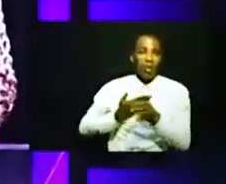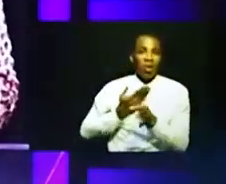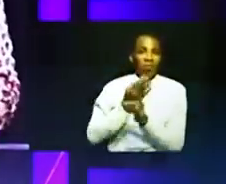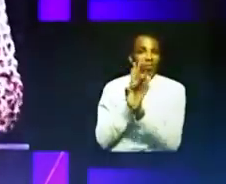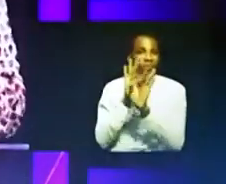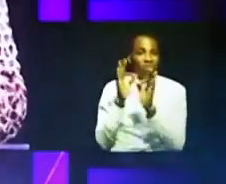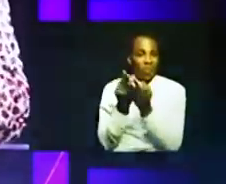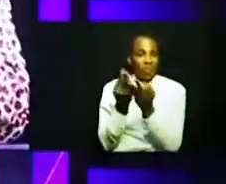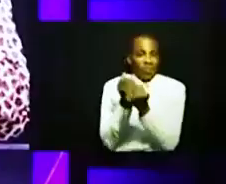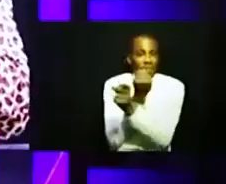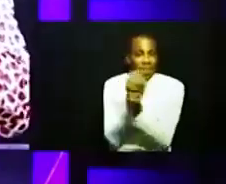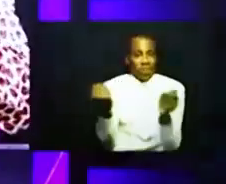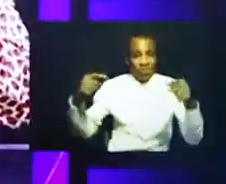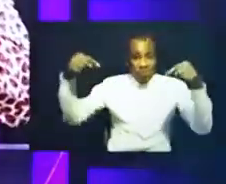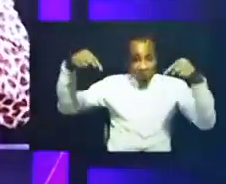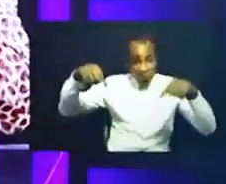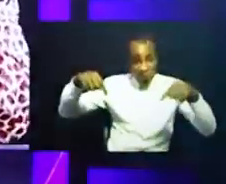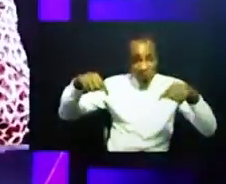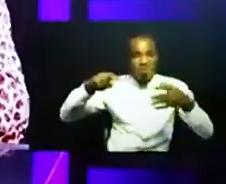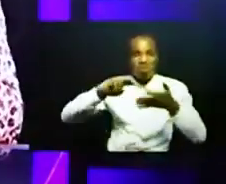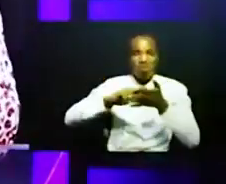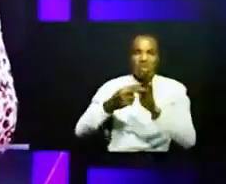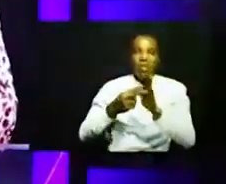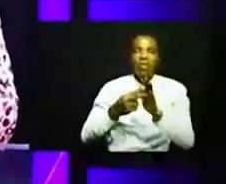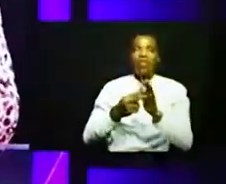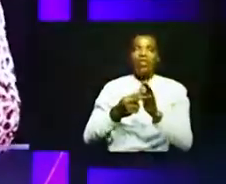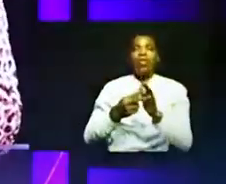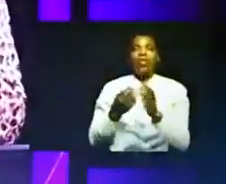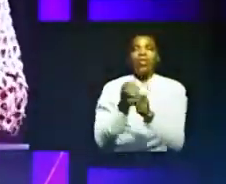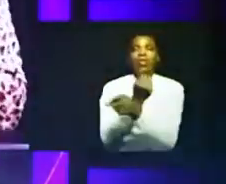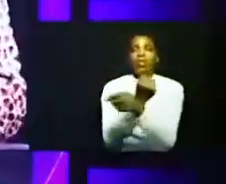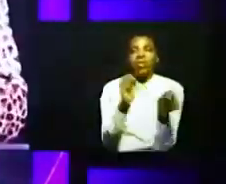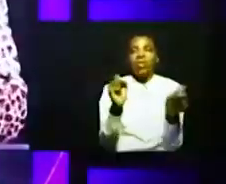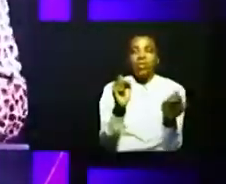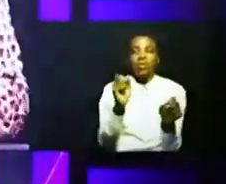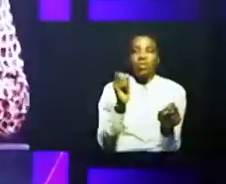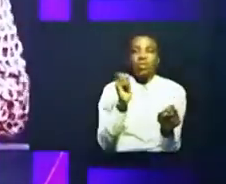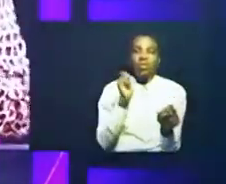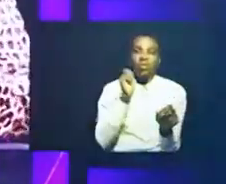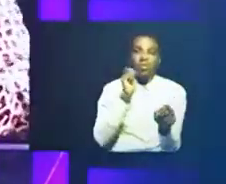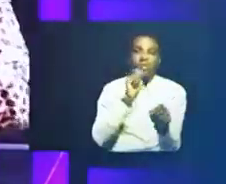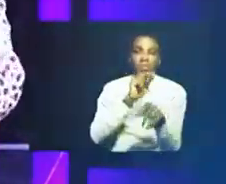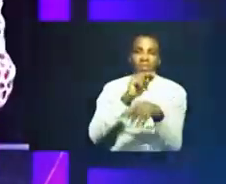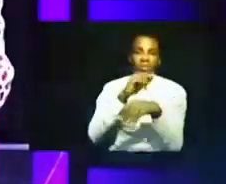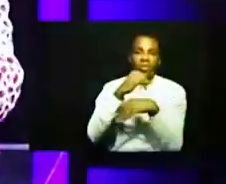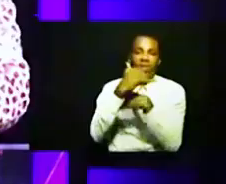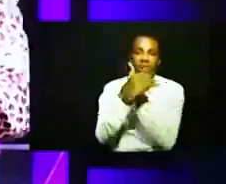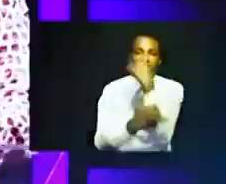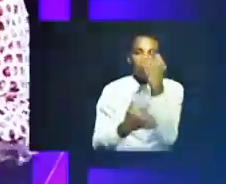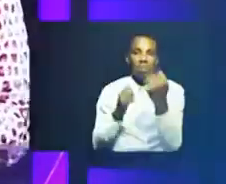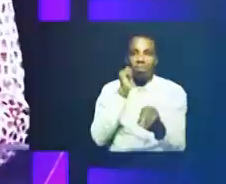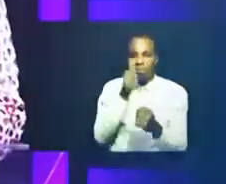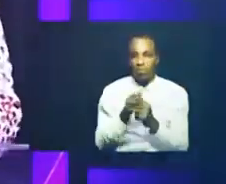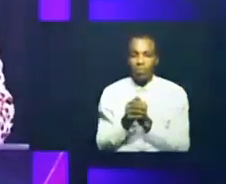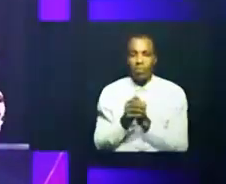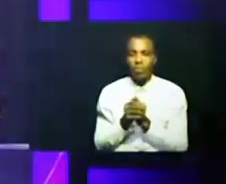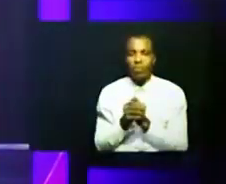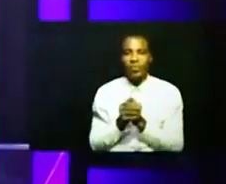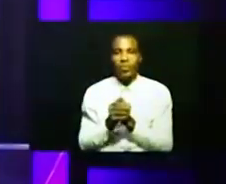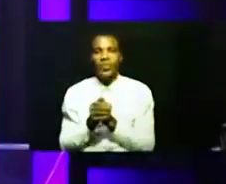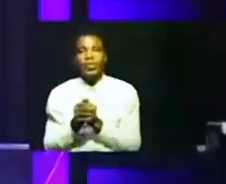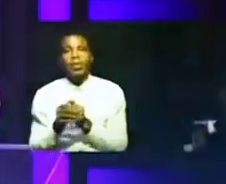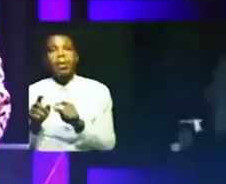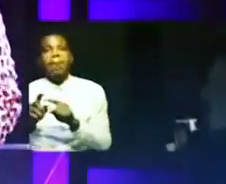today, we'll be saving the nation tomorrow. I wouldn't want to end this broadcast